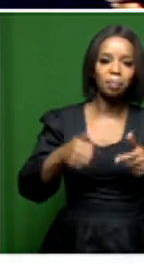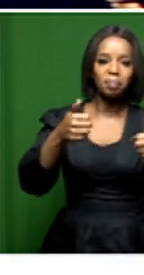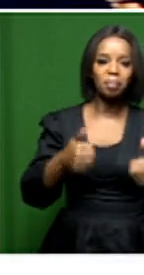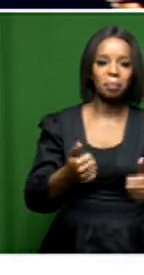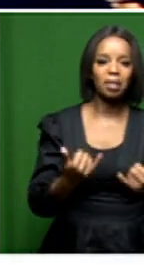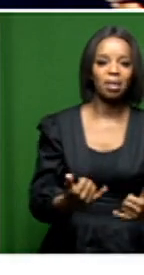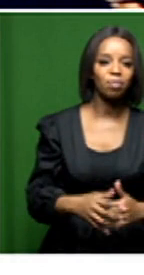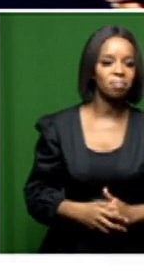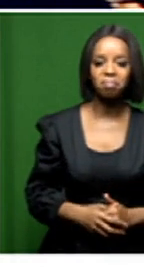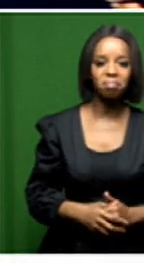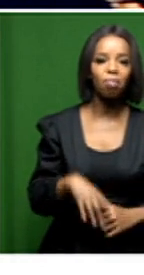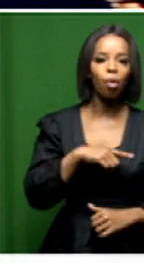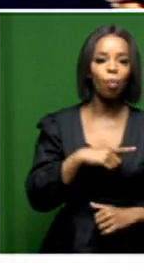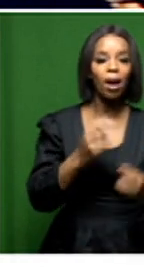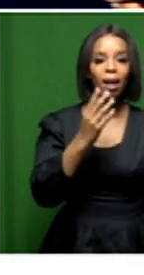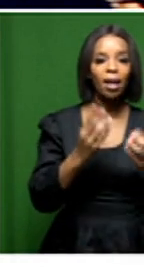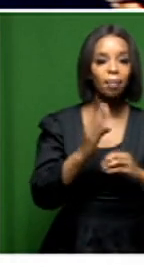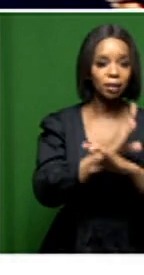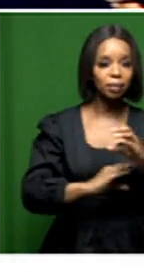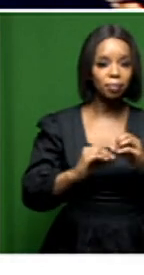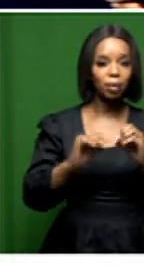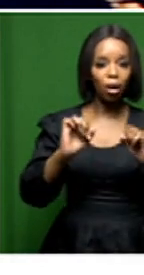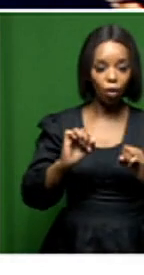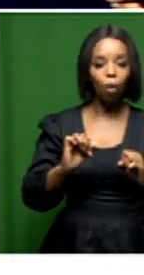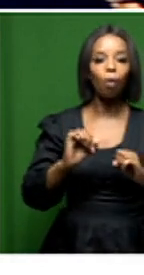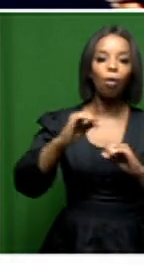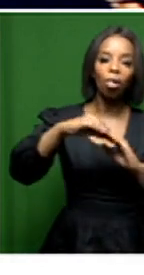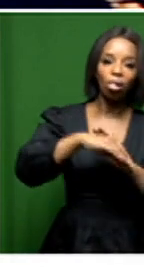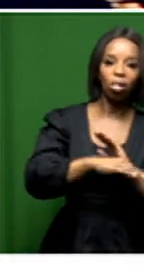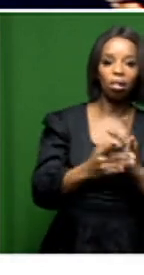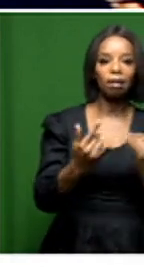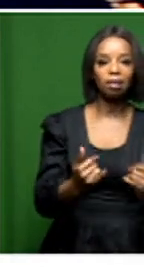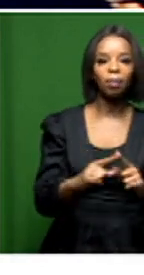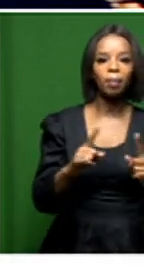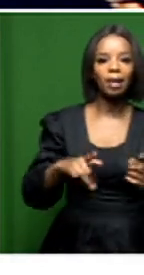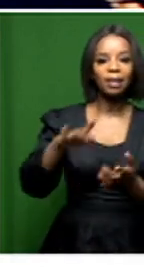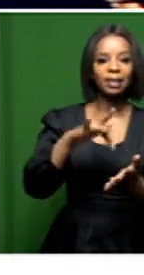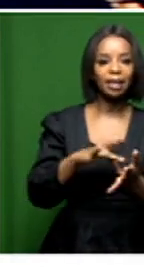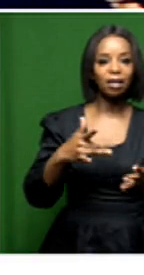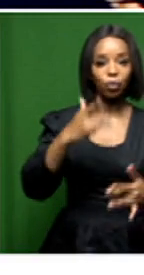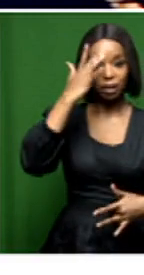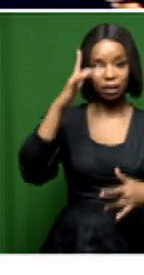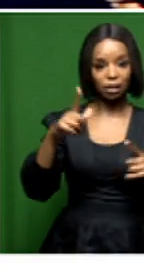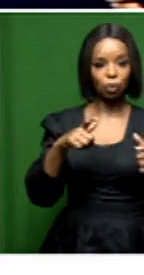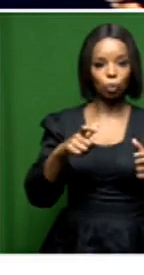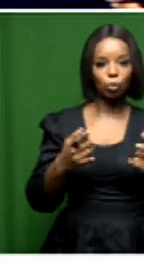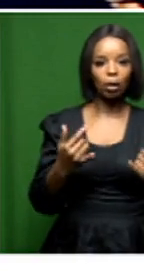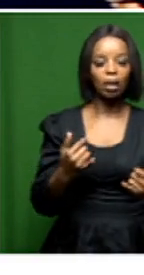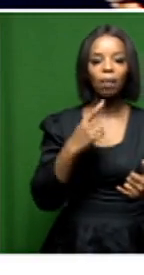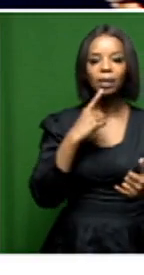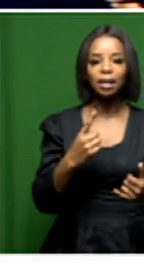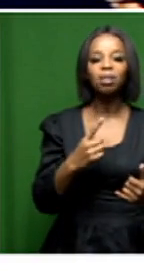despite numbers related to the Omicron variant continuing to fall. The Centers for Disease Control point to a downward trend in daily